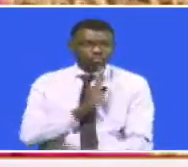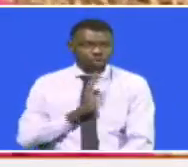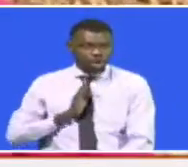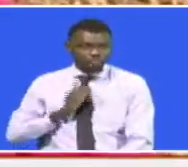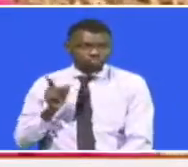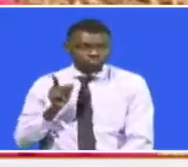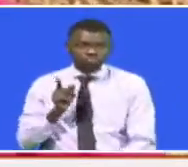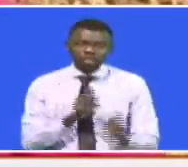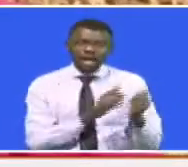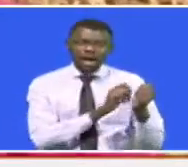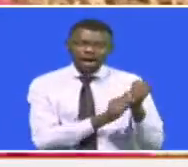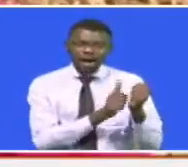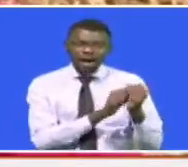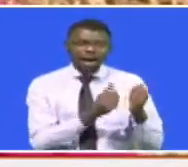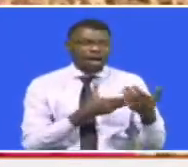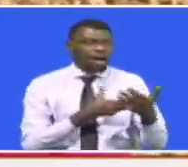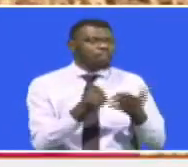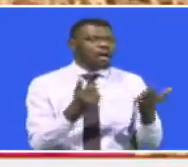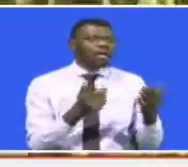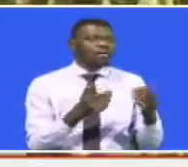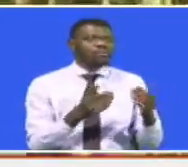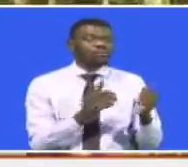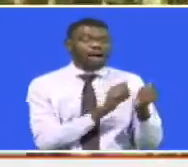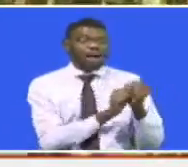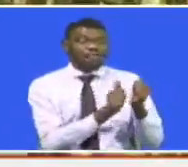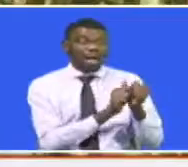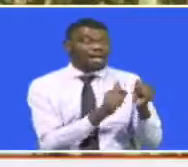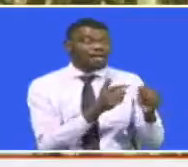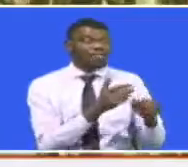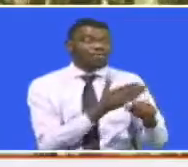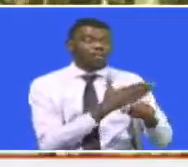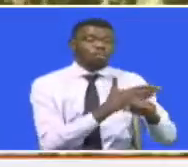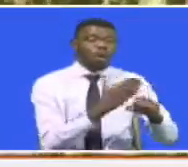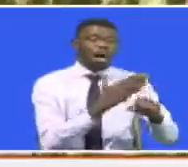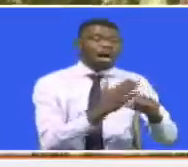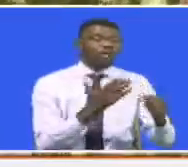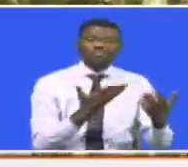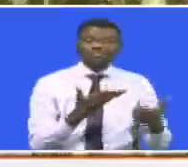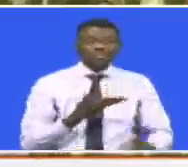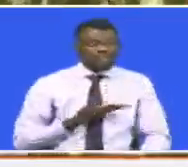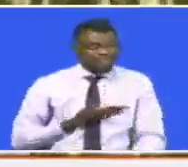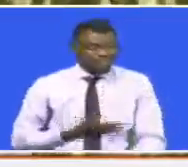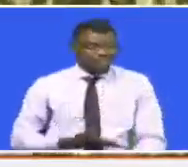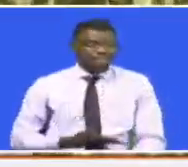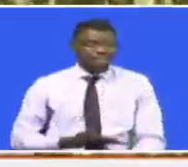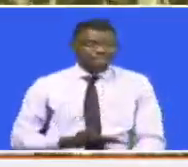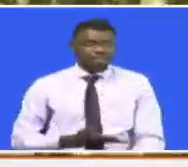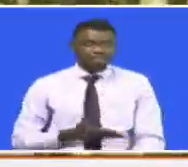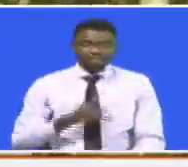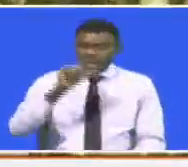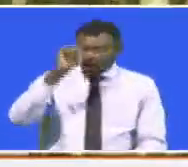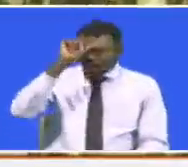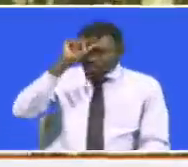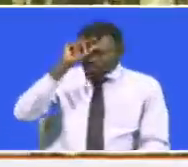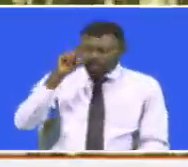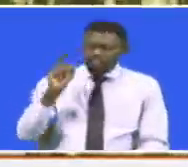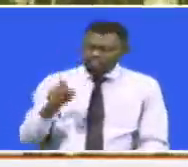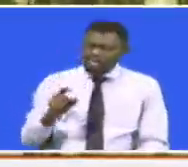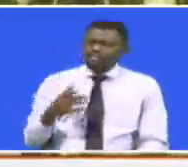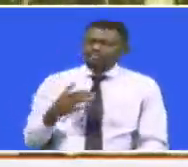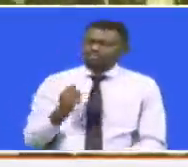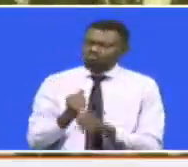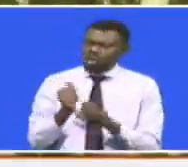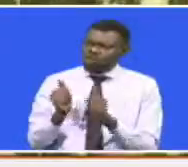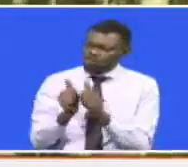inaenda, njaa itakuwa njii. Serikali ione kabisa na tusiwe tu tunaongea, tunataka tutende. Sisi ni wakulima,